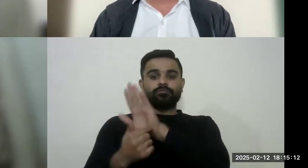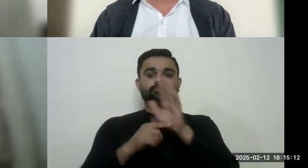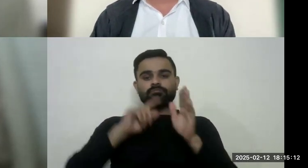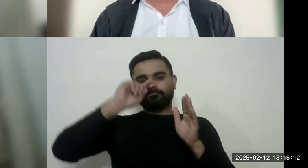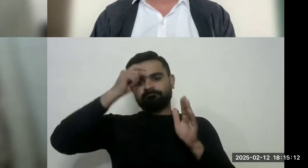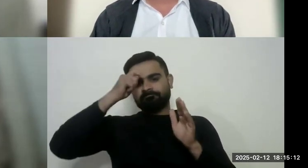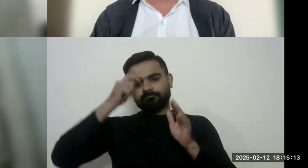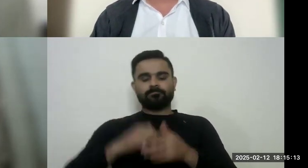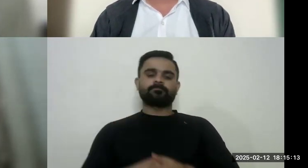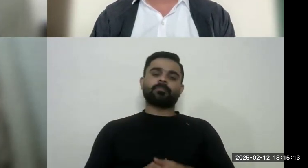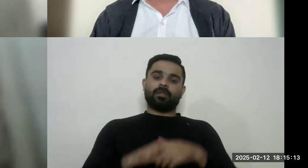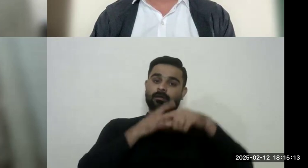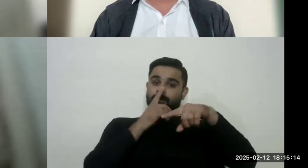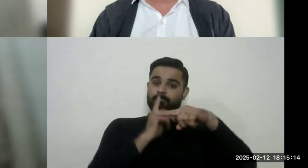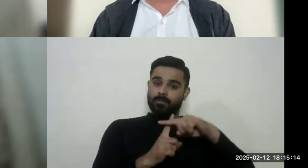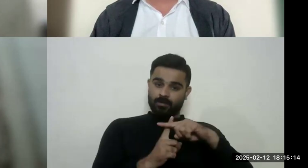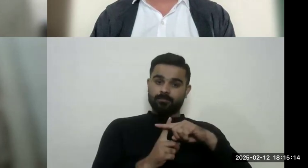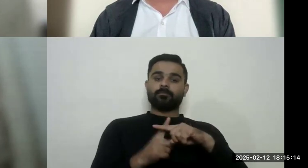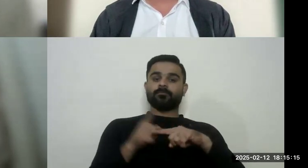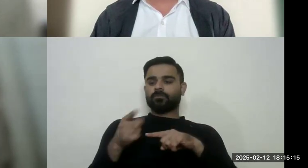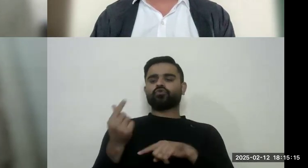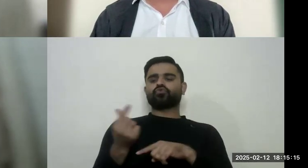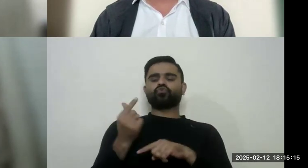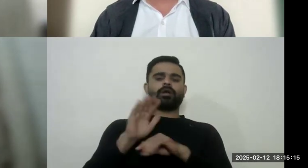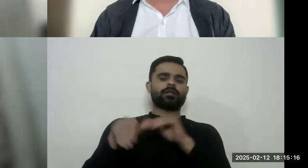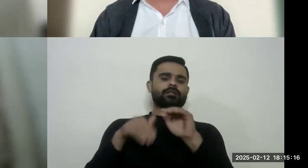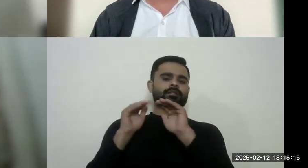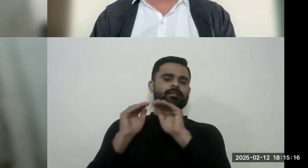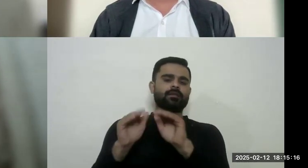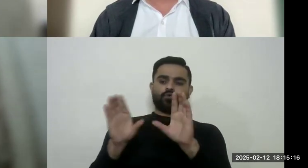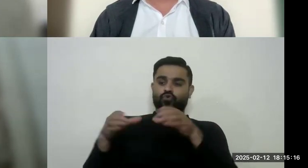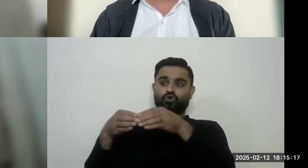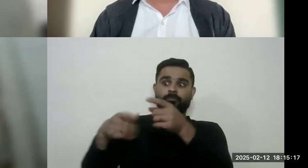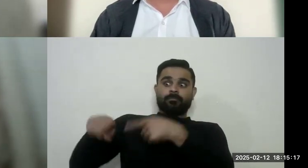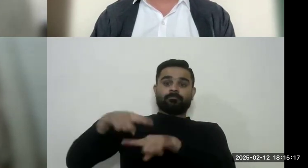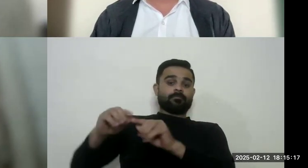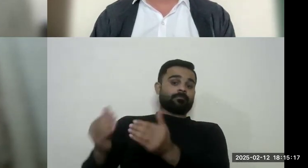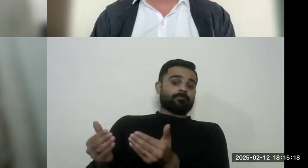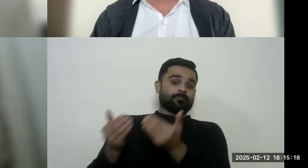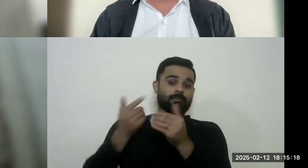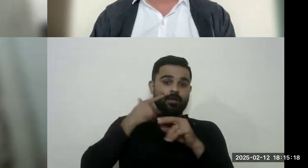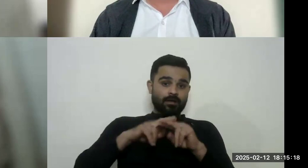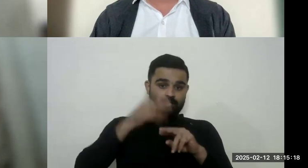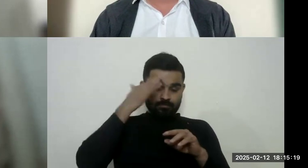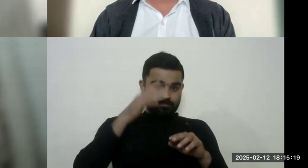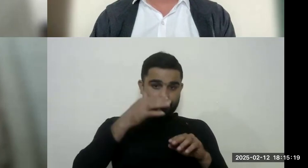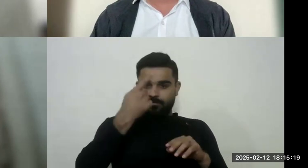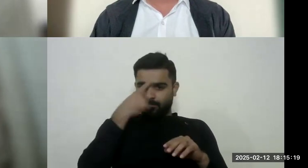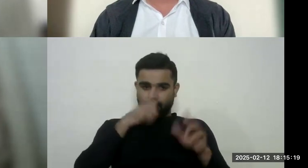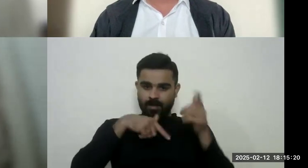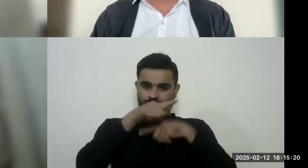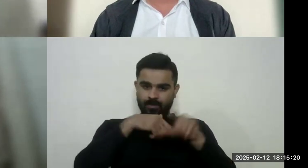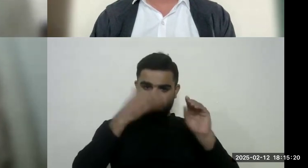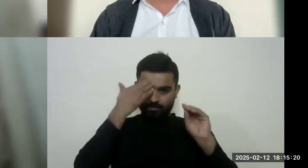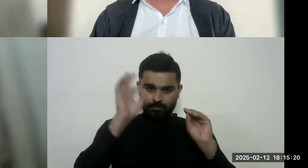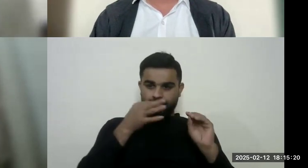English. And you can use support from within the group itself. So if you don't know Marathi, for instance,